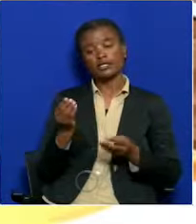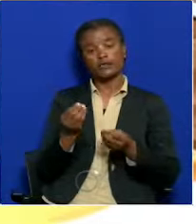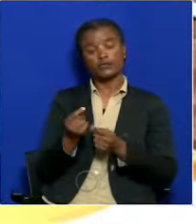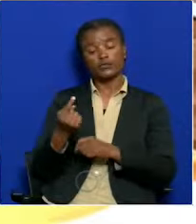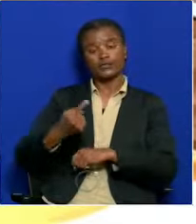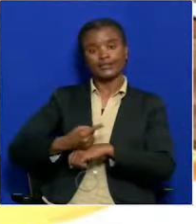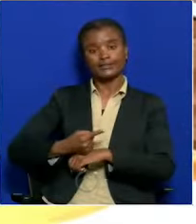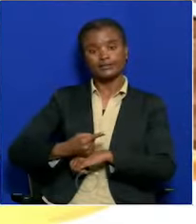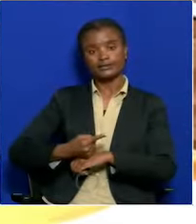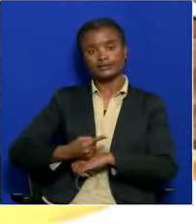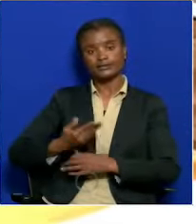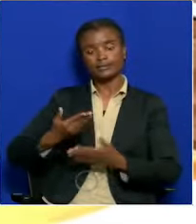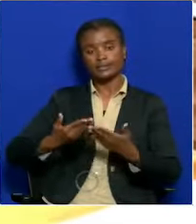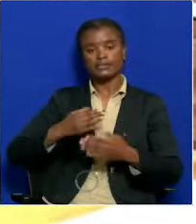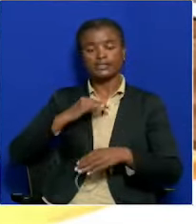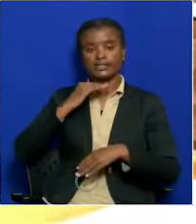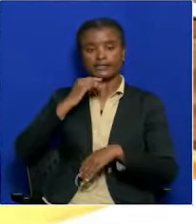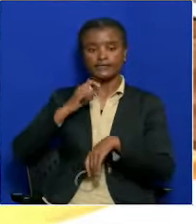issue a subpoena again.